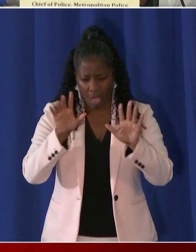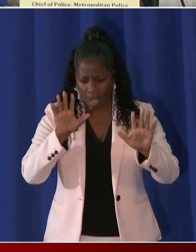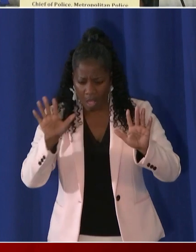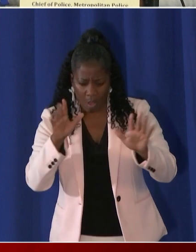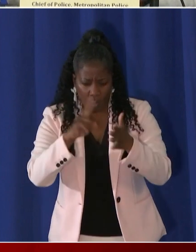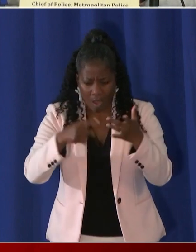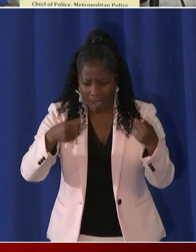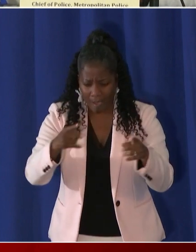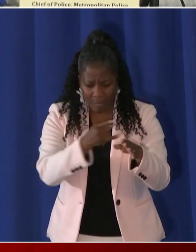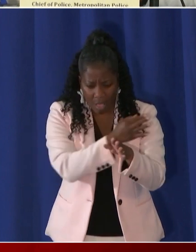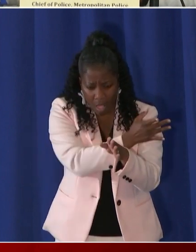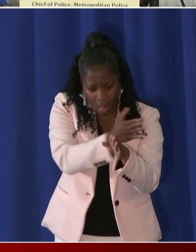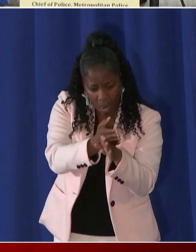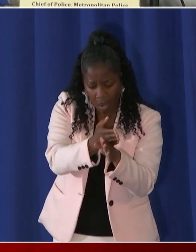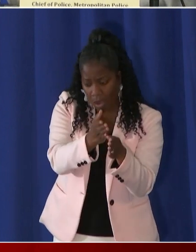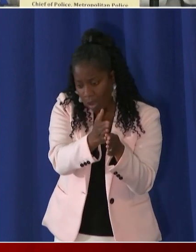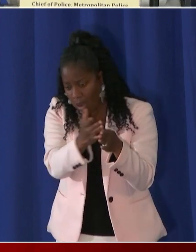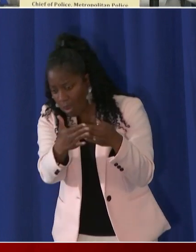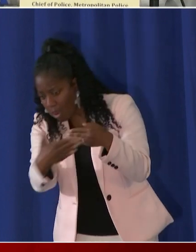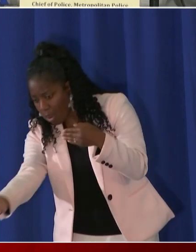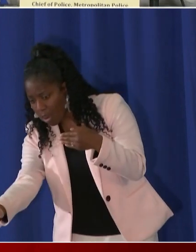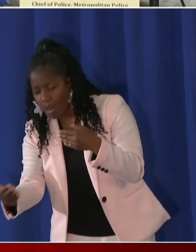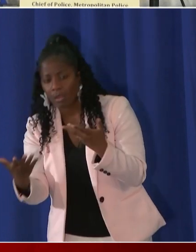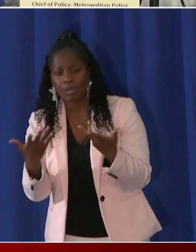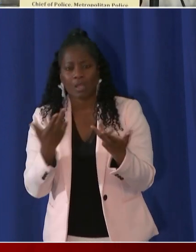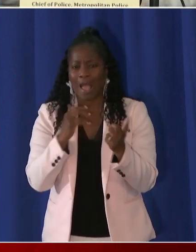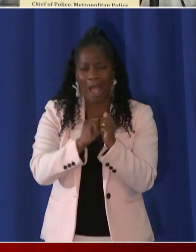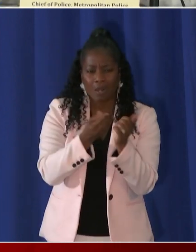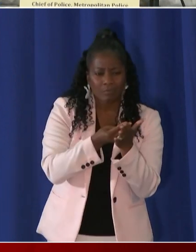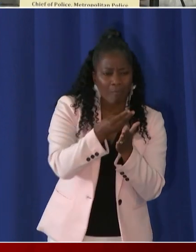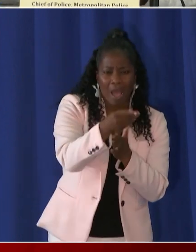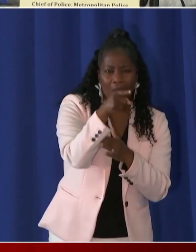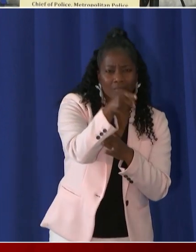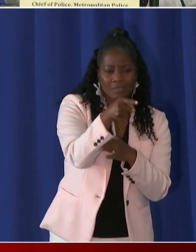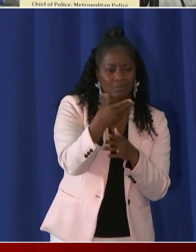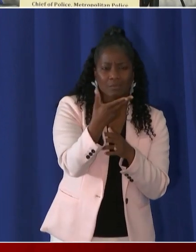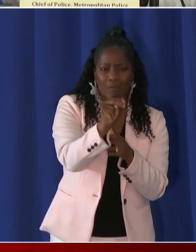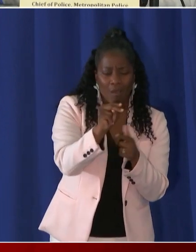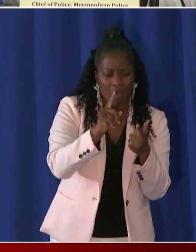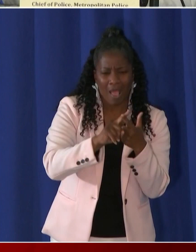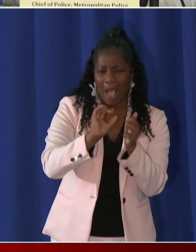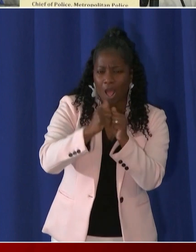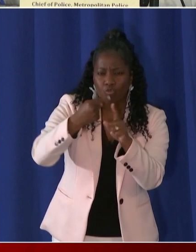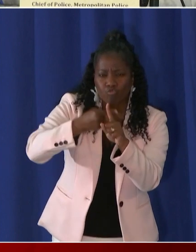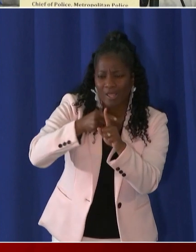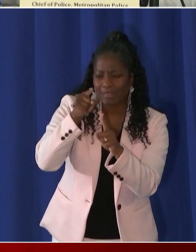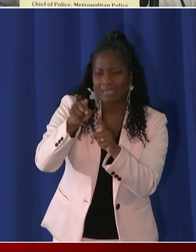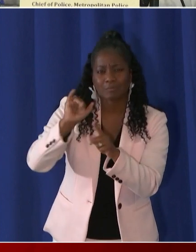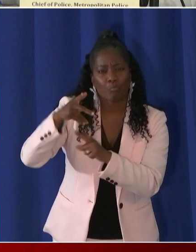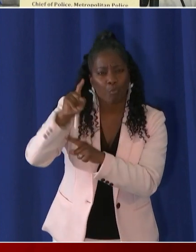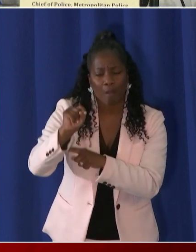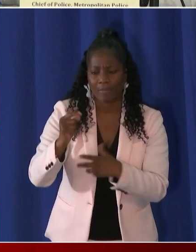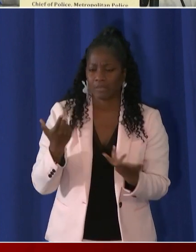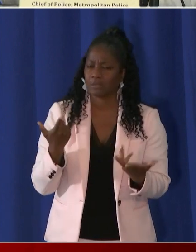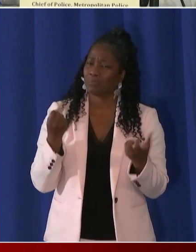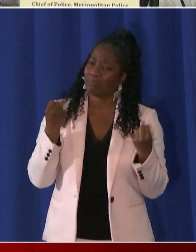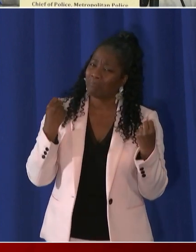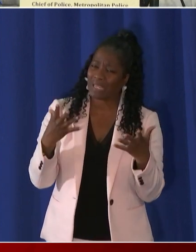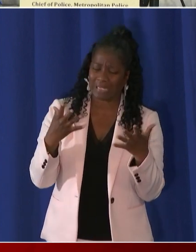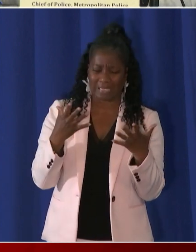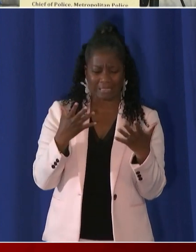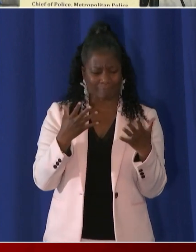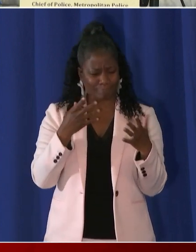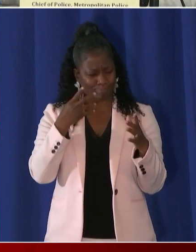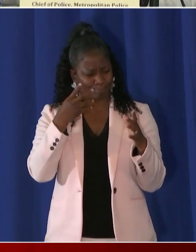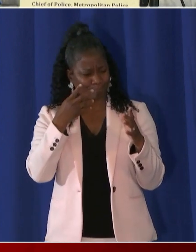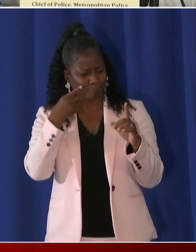this investigation. Financially, how was he able to purchase these firearms and rent these 2 apartments, et cetera? So there are a lot of things that we need to know